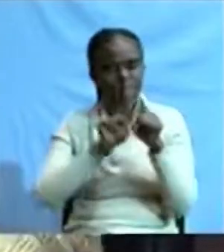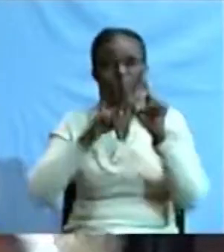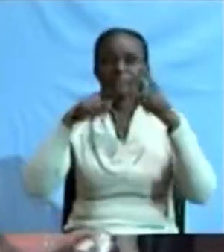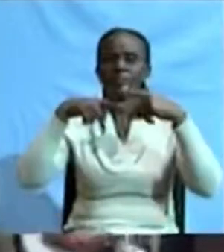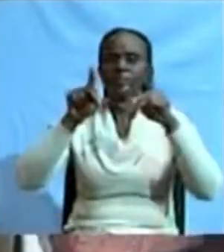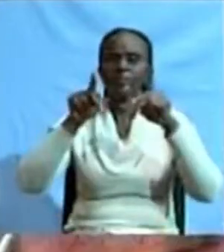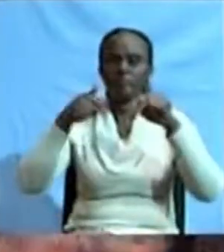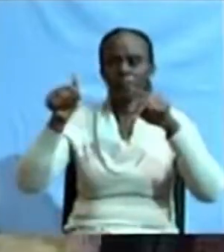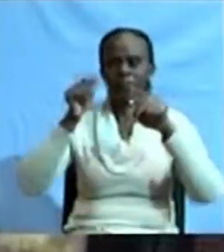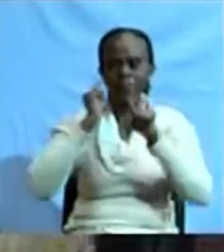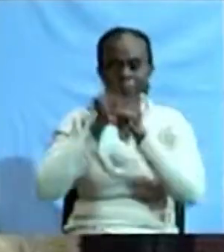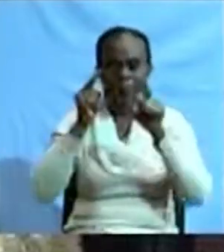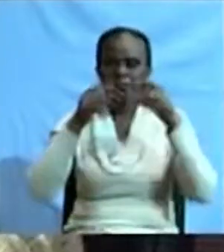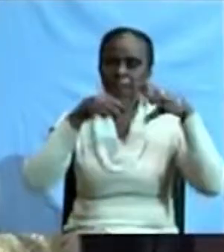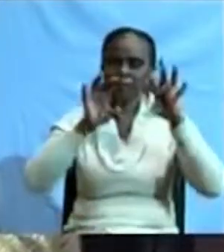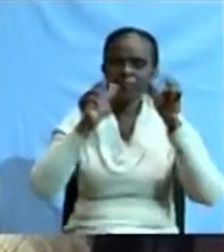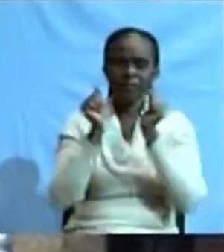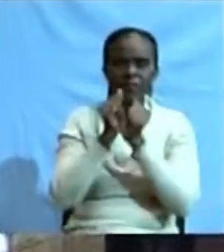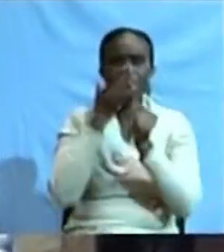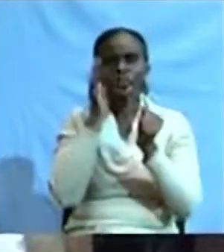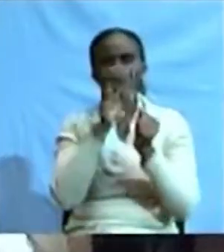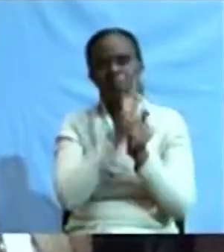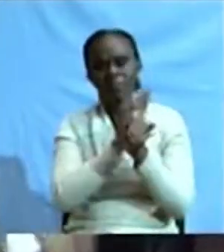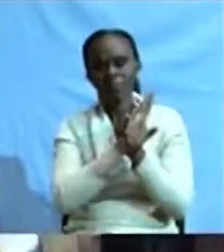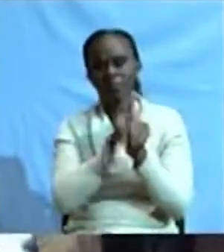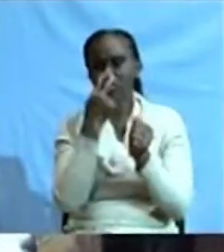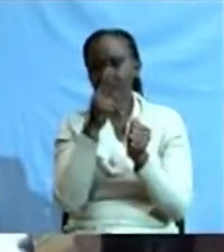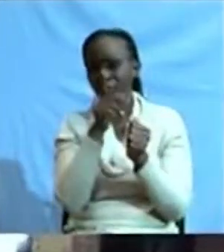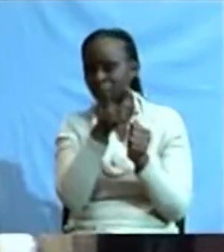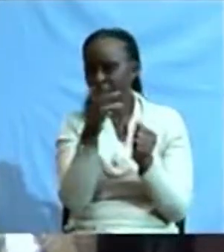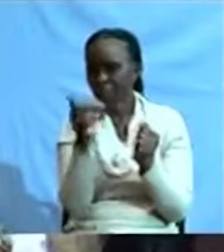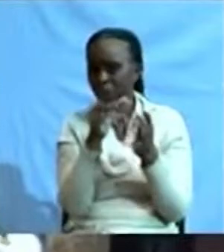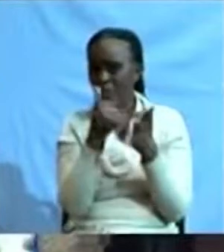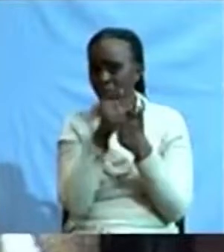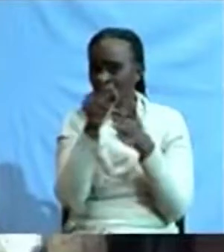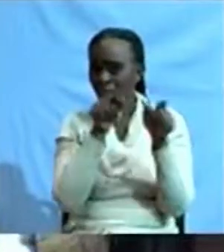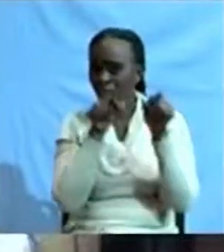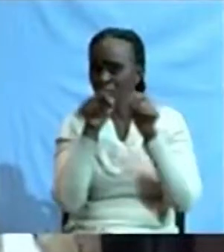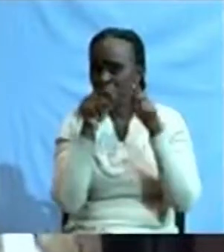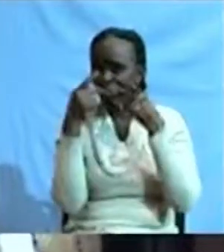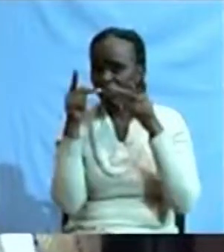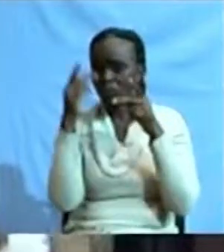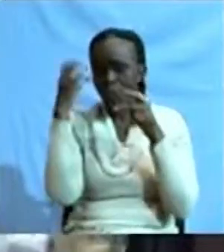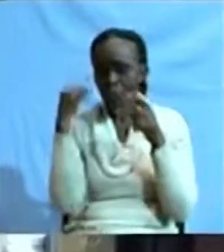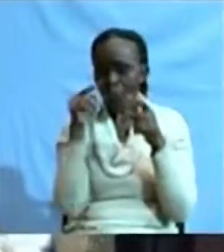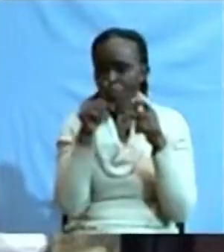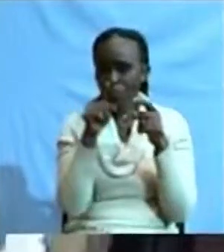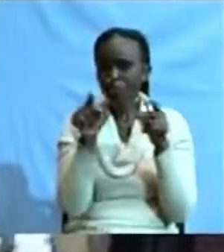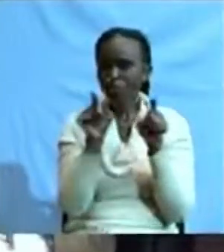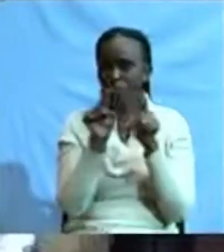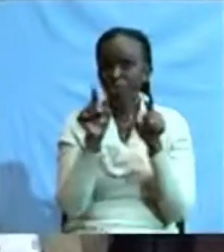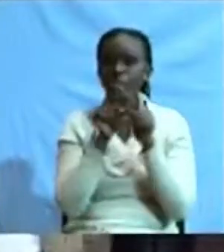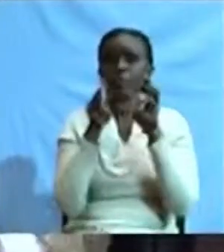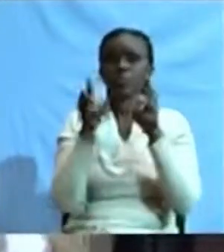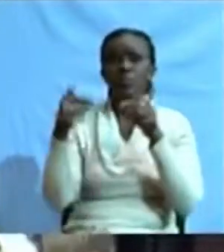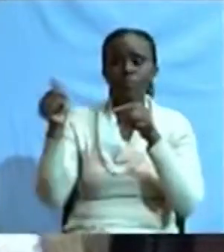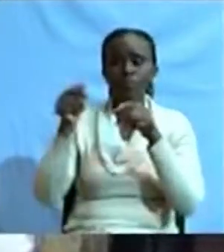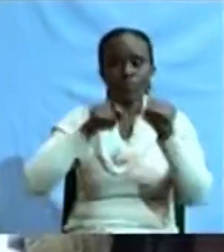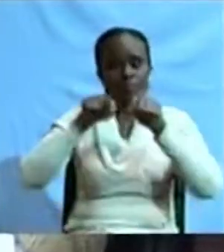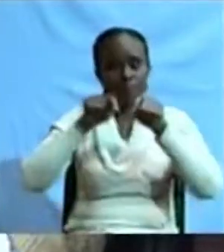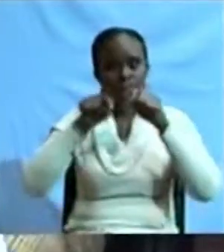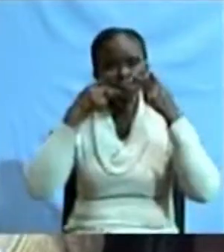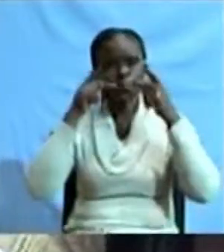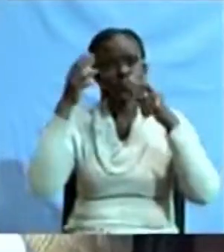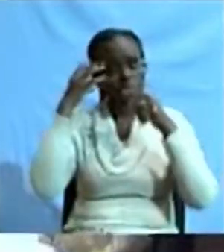permission. You just continue with impunity. Is that how you run a public office? Is this the way you should run